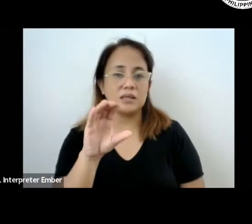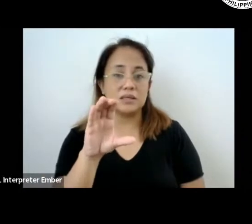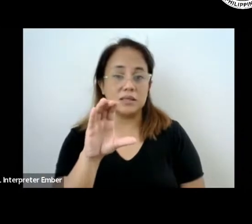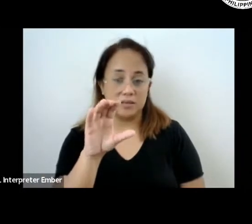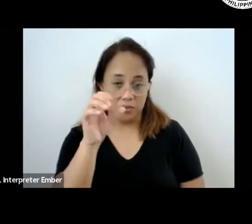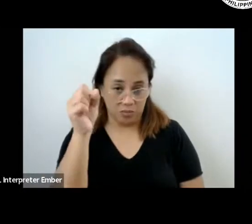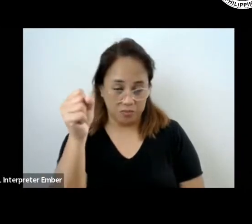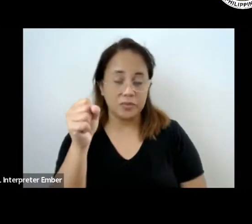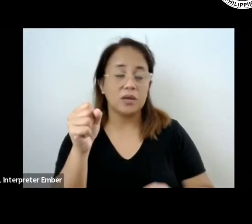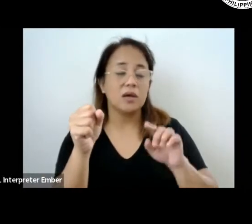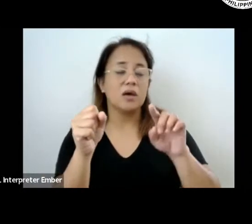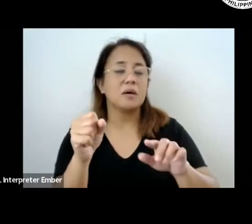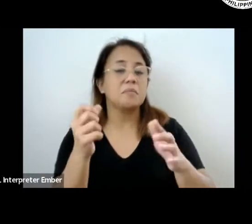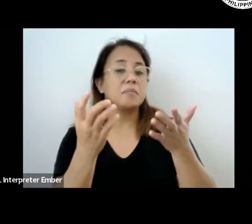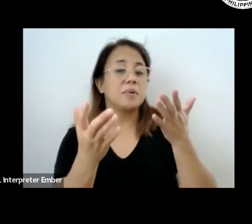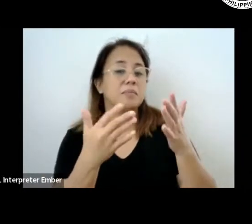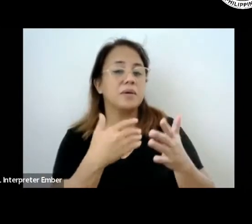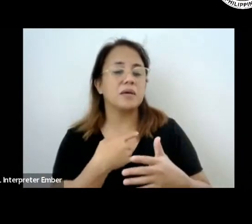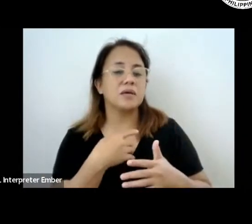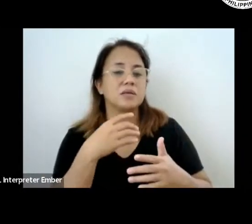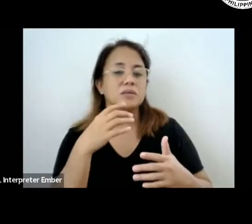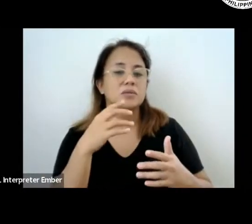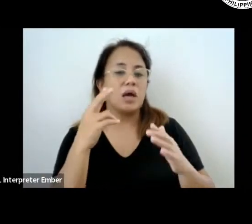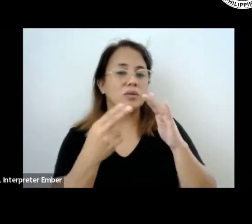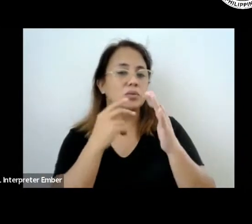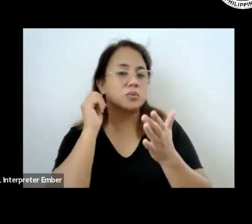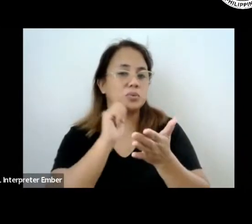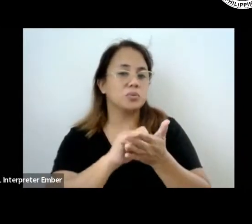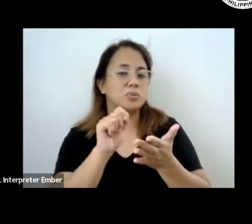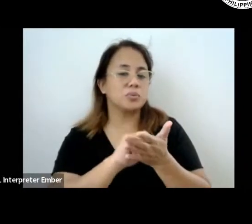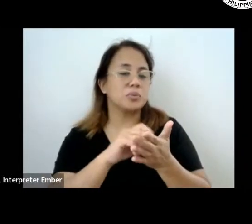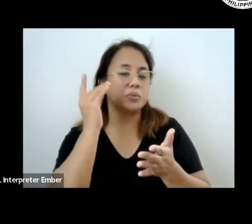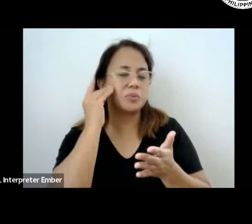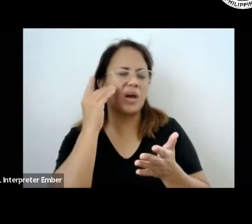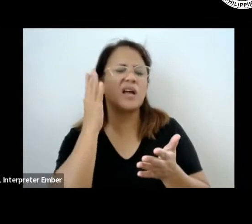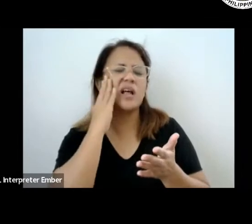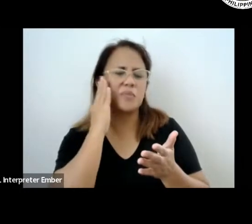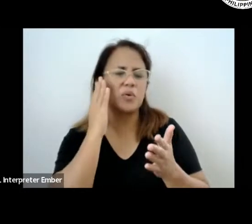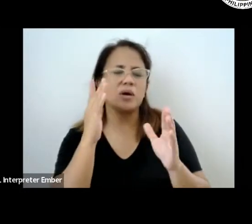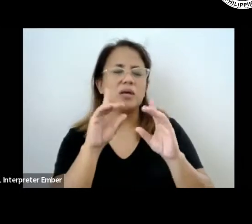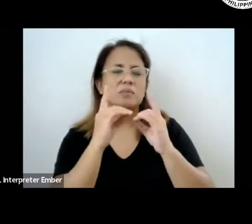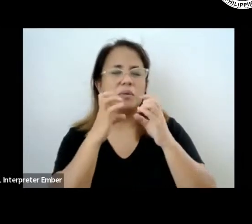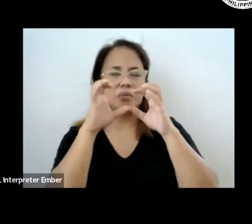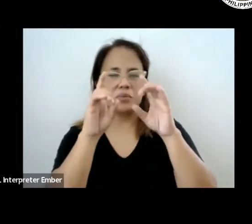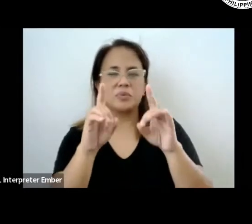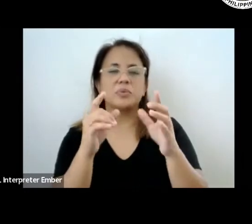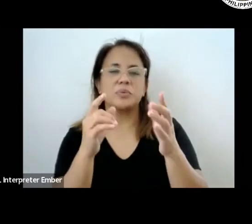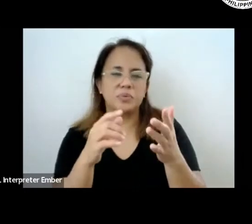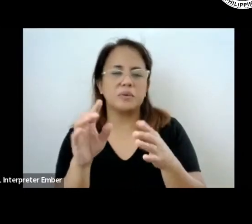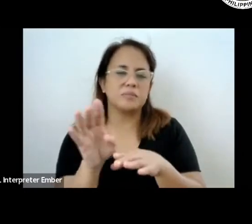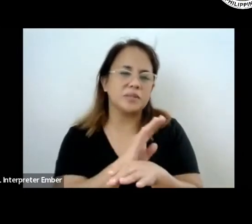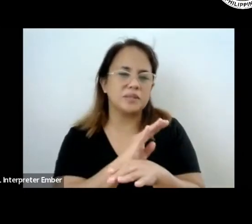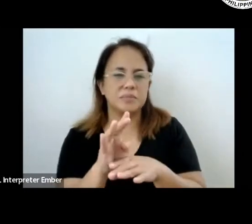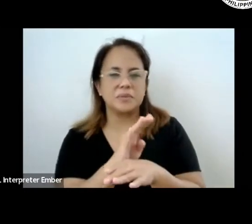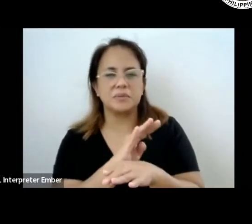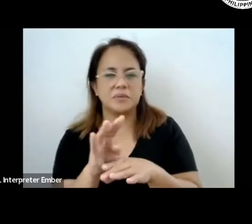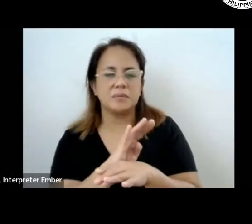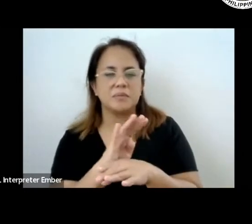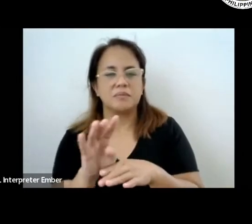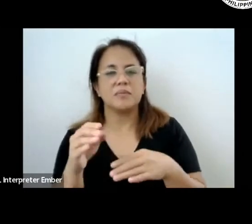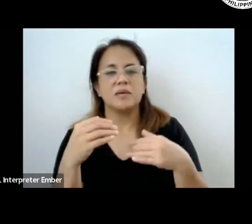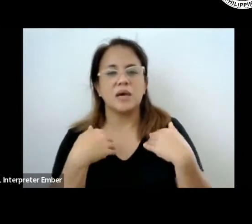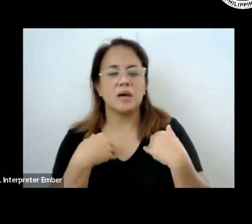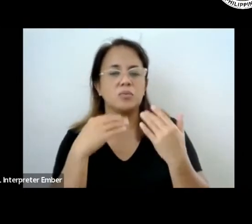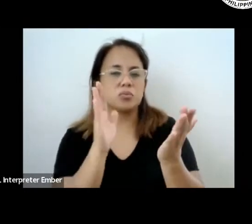Yusek Dinsing, baka pwede rin, alam kong busy rin ang DepEd, ano? But eventually, you really have to create you have to make a